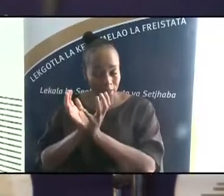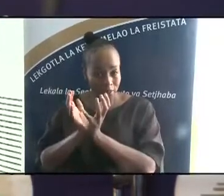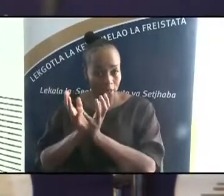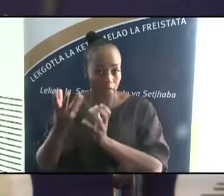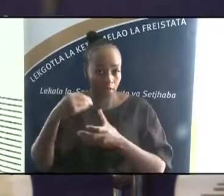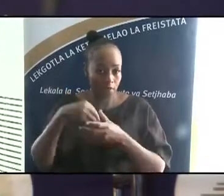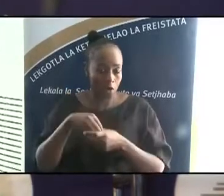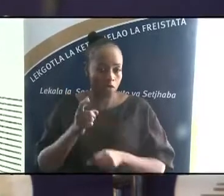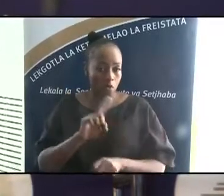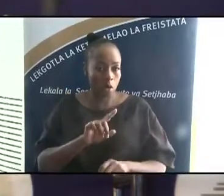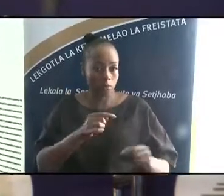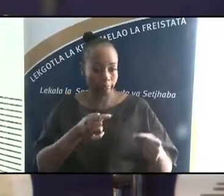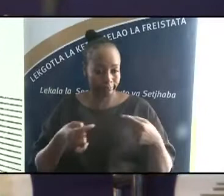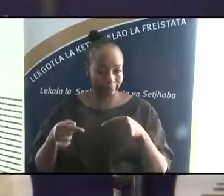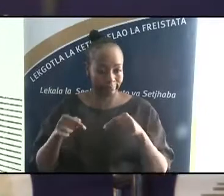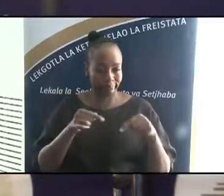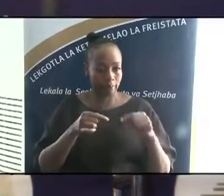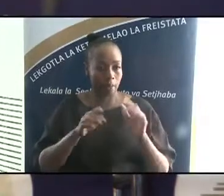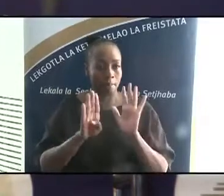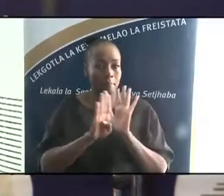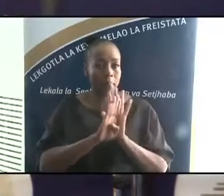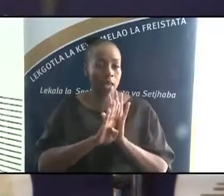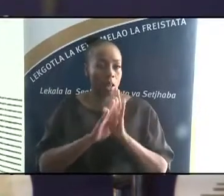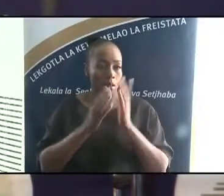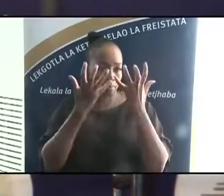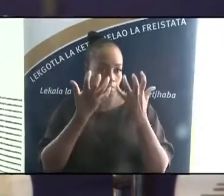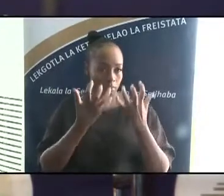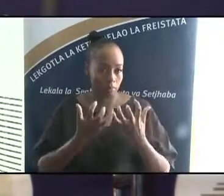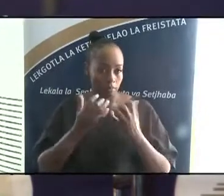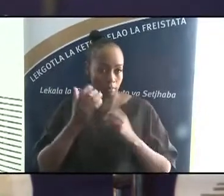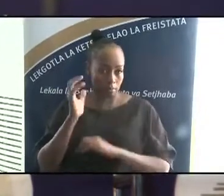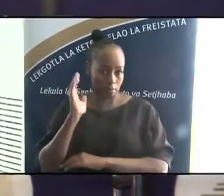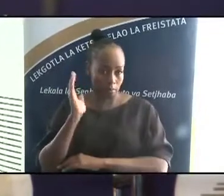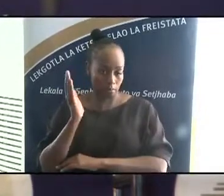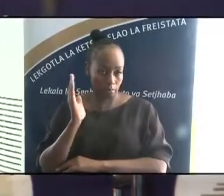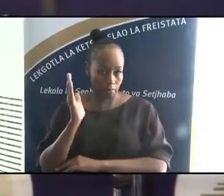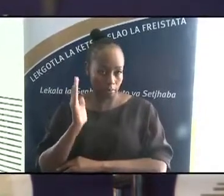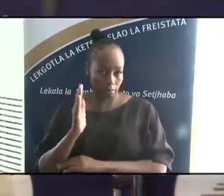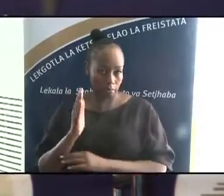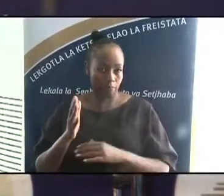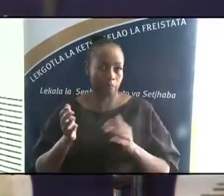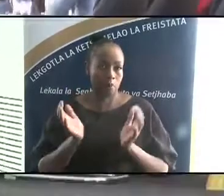general debate on the appropriation bill. The House is adjourned.